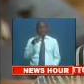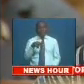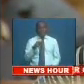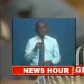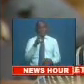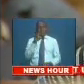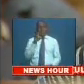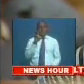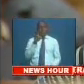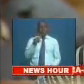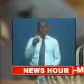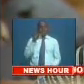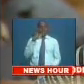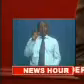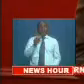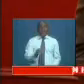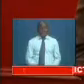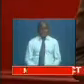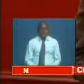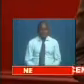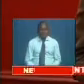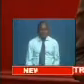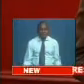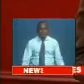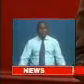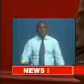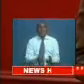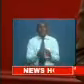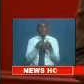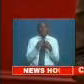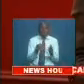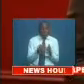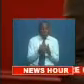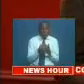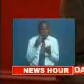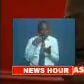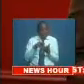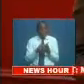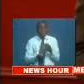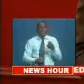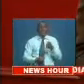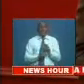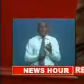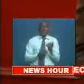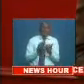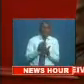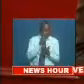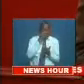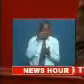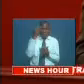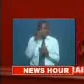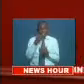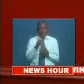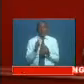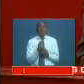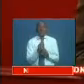to 7.3%. This deficit will be revised, will be financed from foreign and